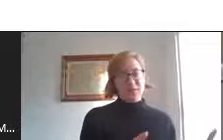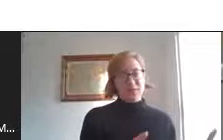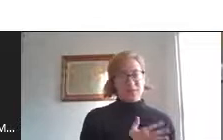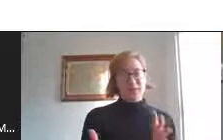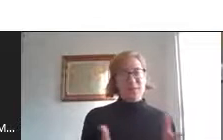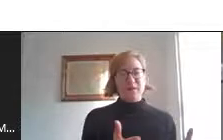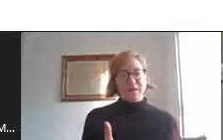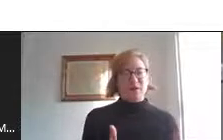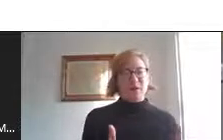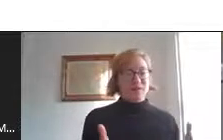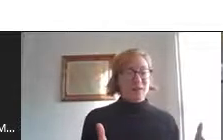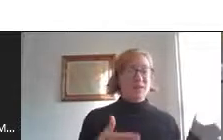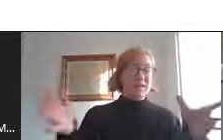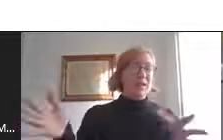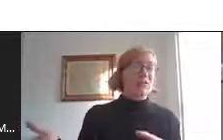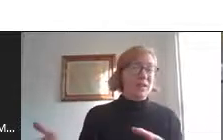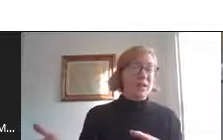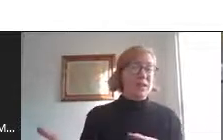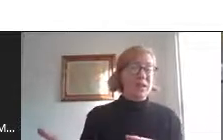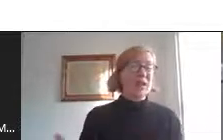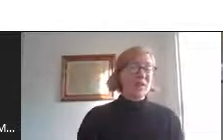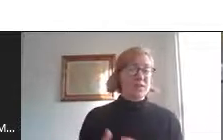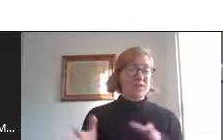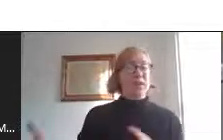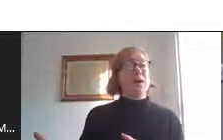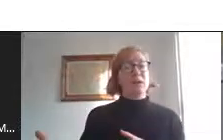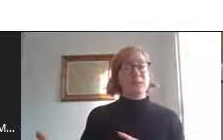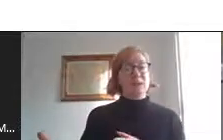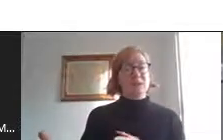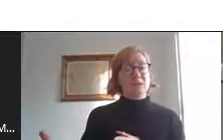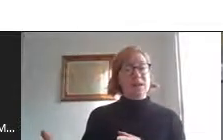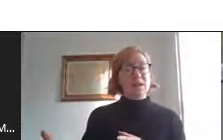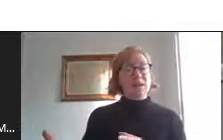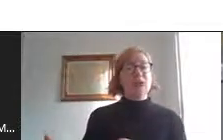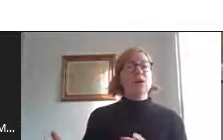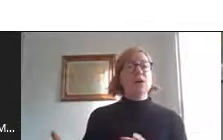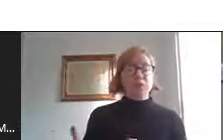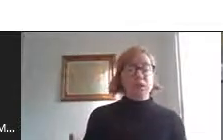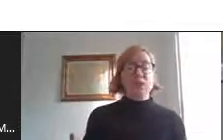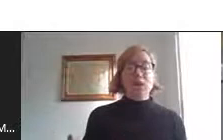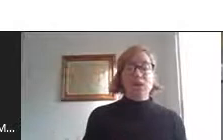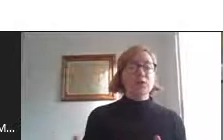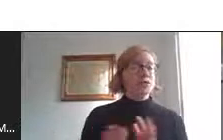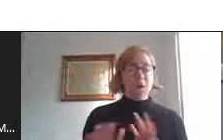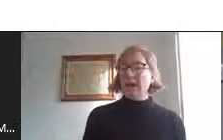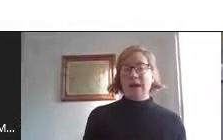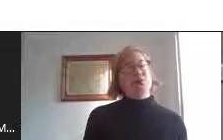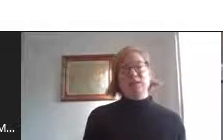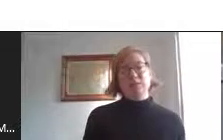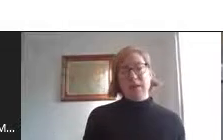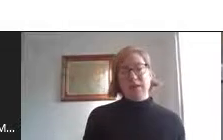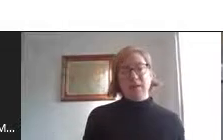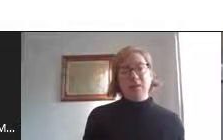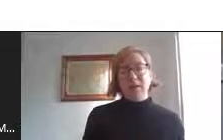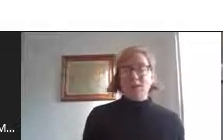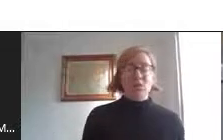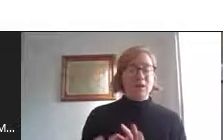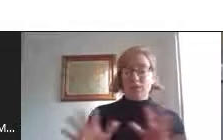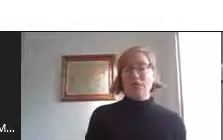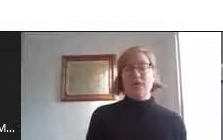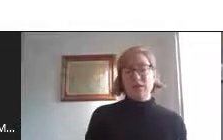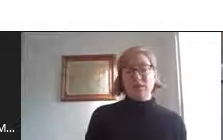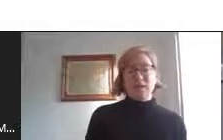again, if it's developmentally appropriate, is I send that child a letter just to say, I'm coming to see you, just so you know, you don't have to